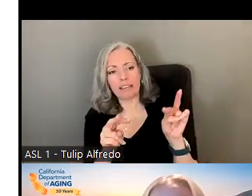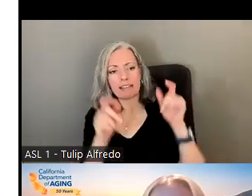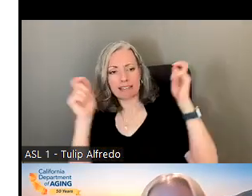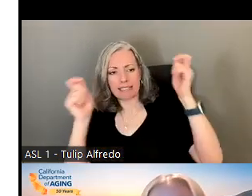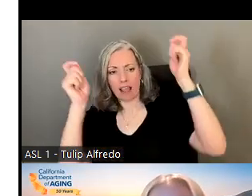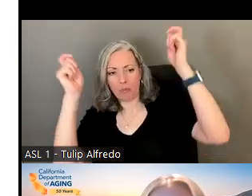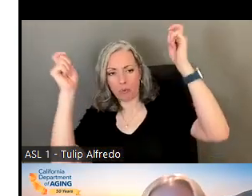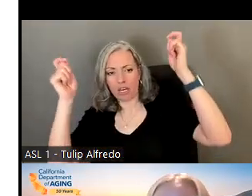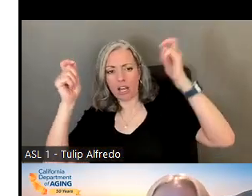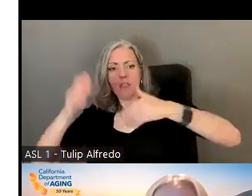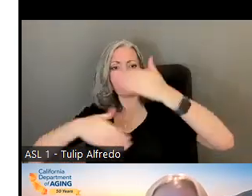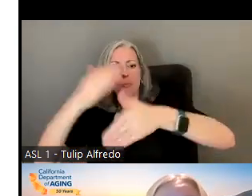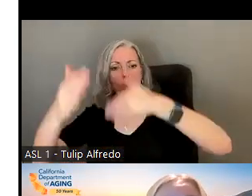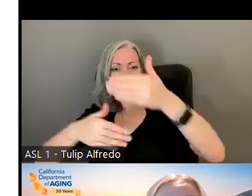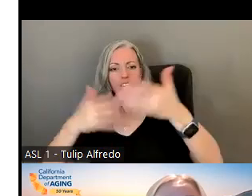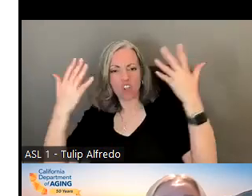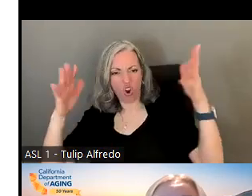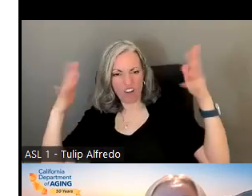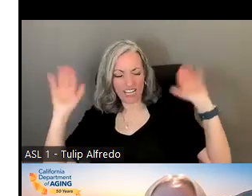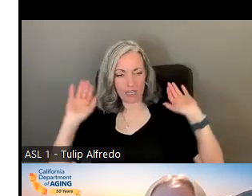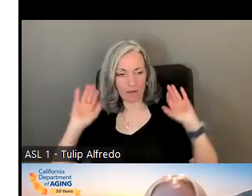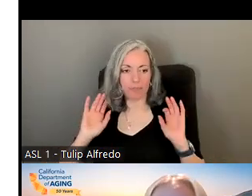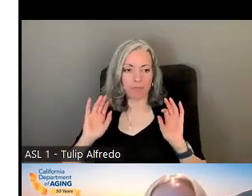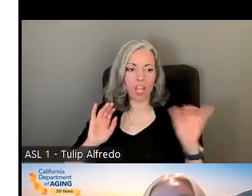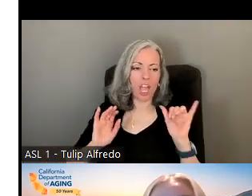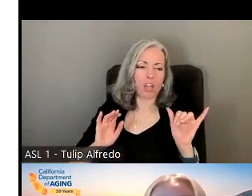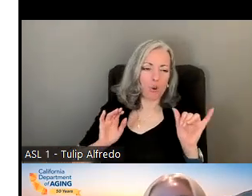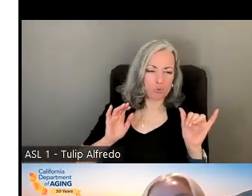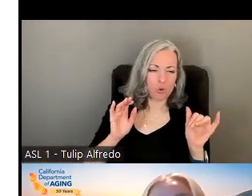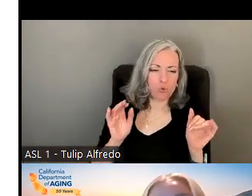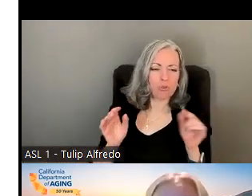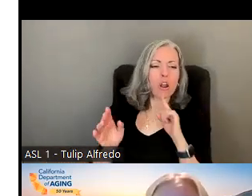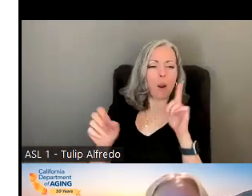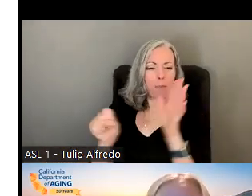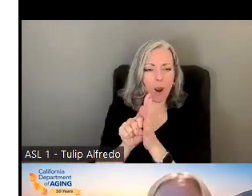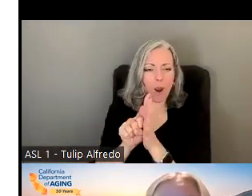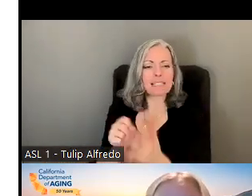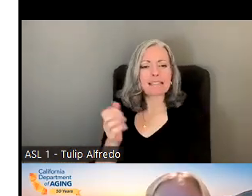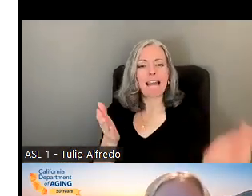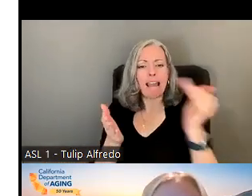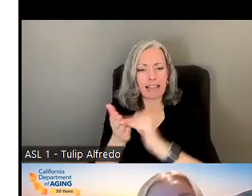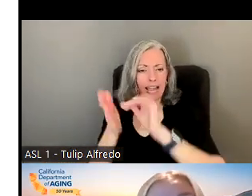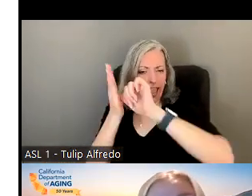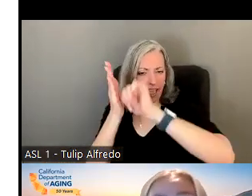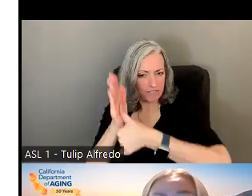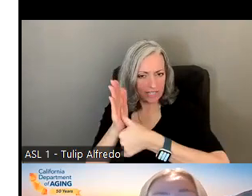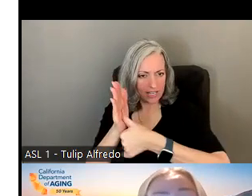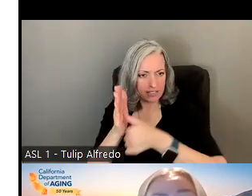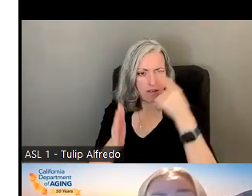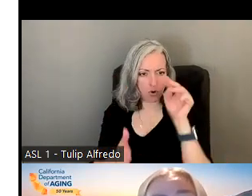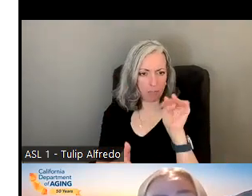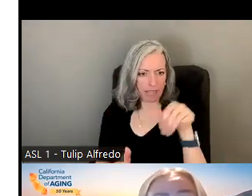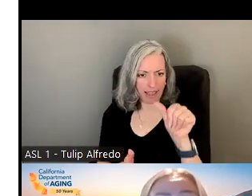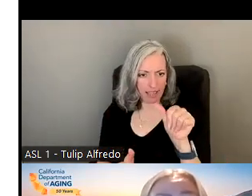the progress that has been made to date, and also renewing our commitments to California's Master Plan for Aging. We're kind of at that